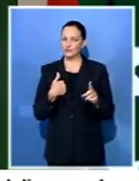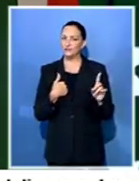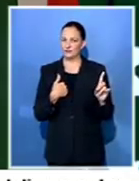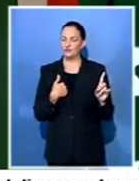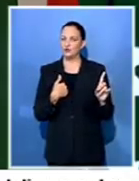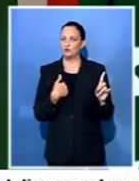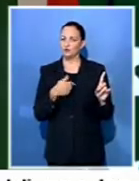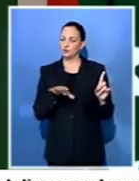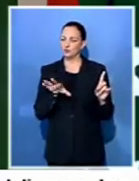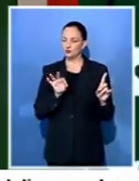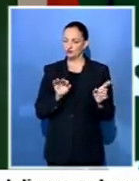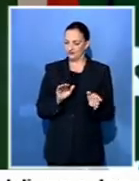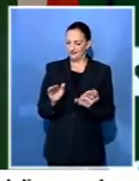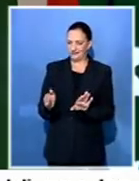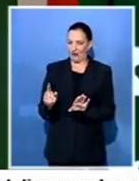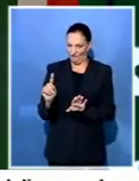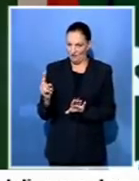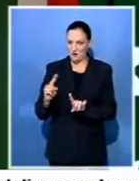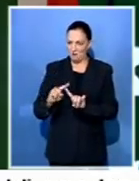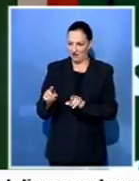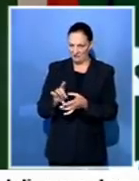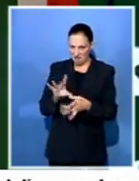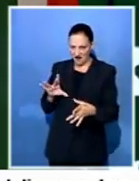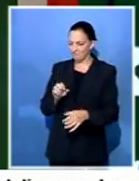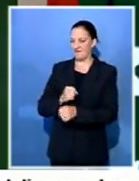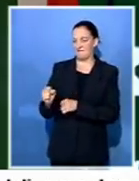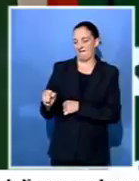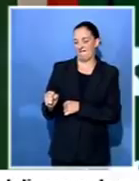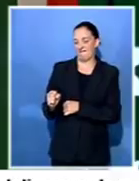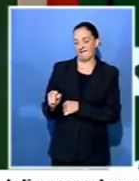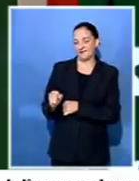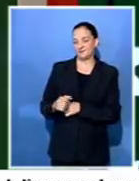death rather than betray the trust of his people.